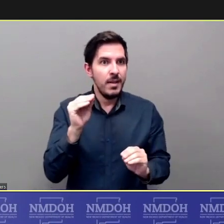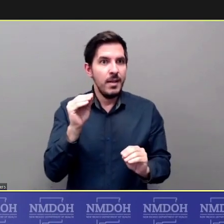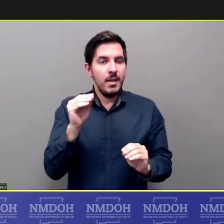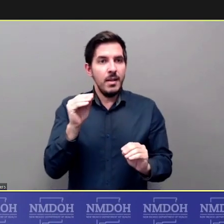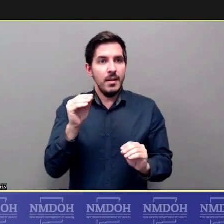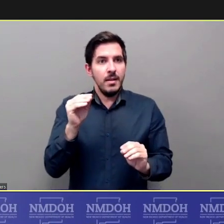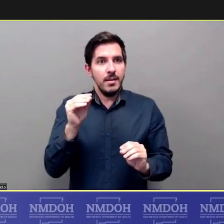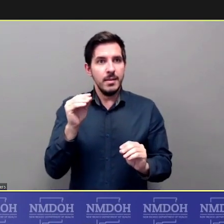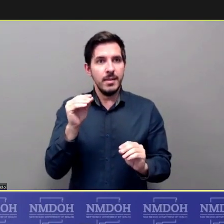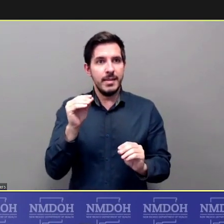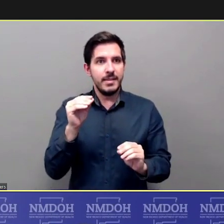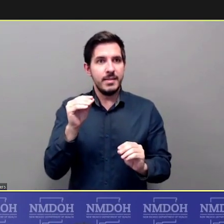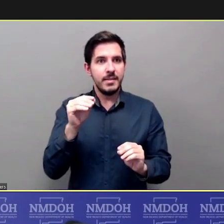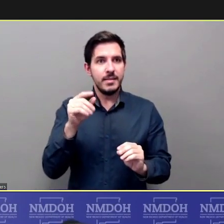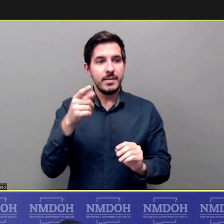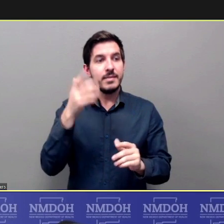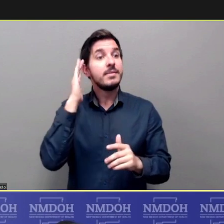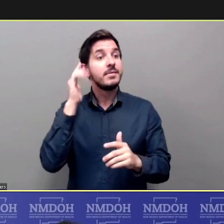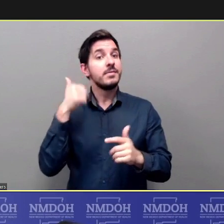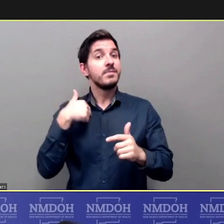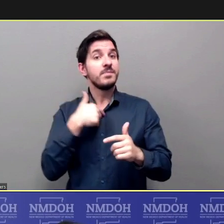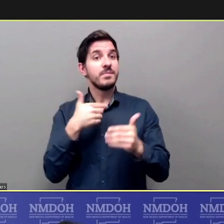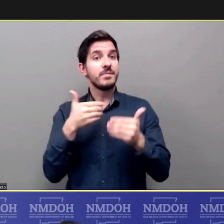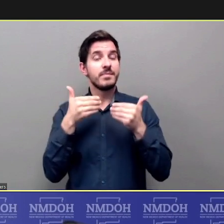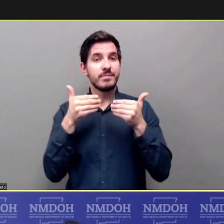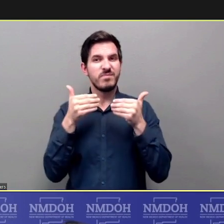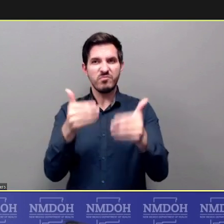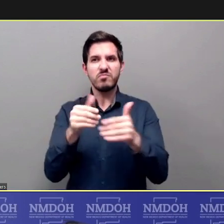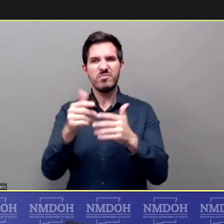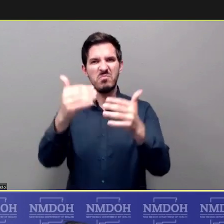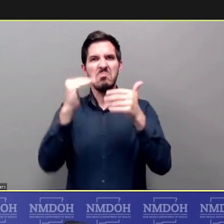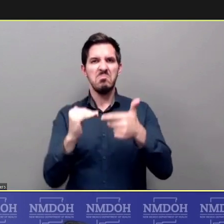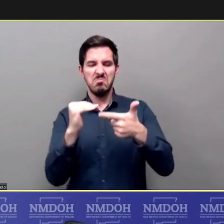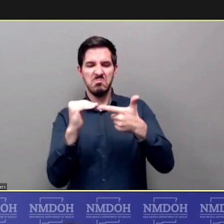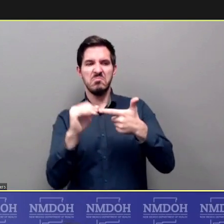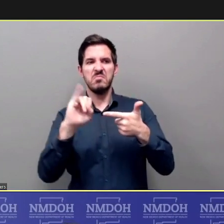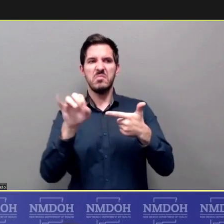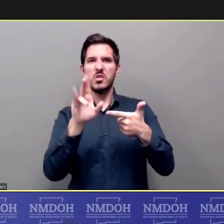let's go to Julia Goldberg.